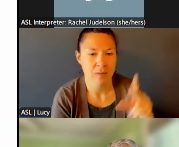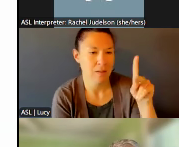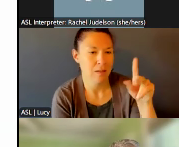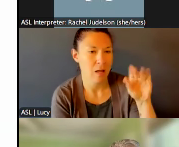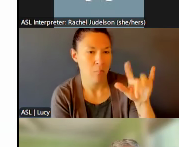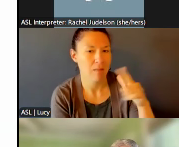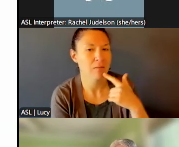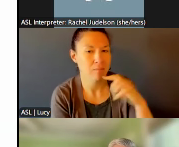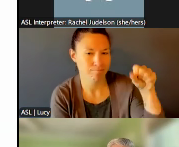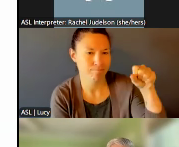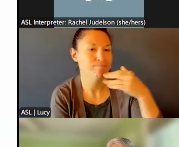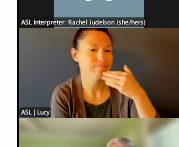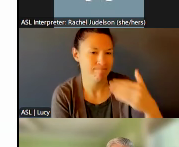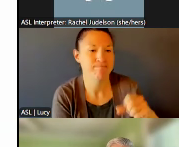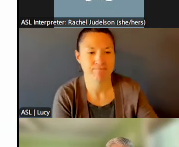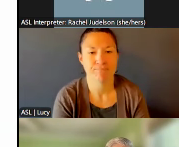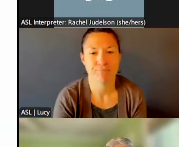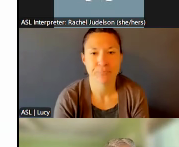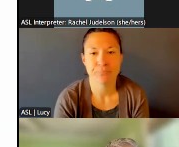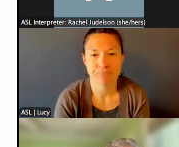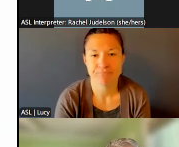thank you.